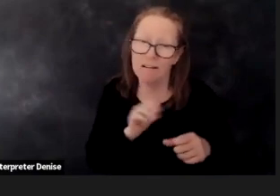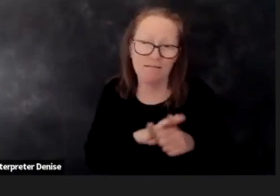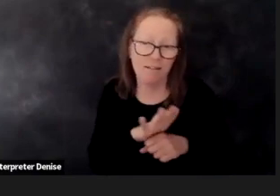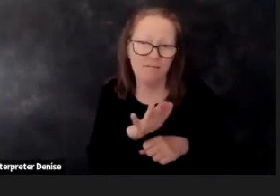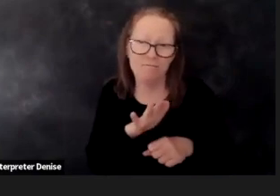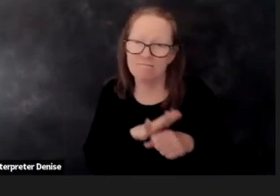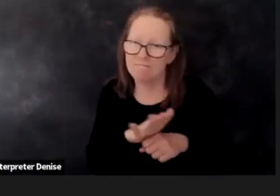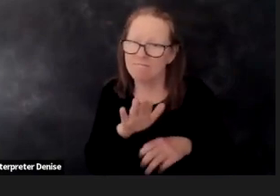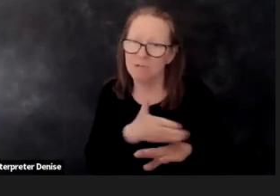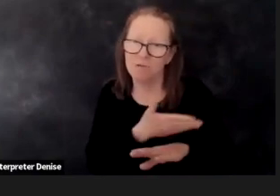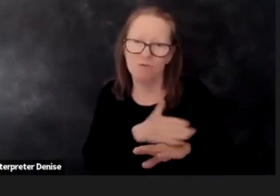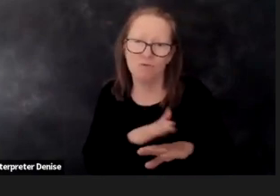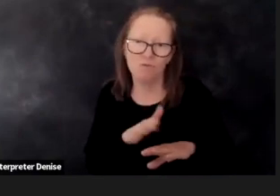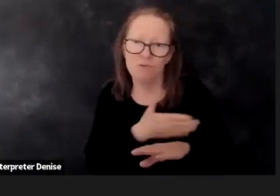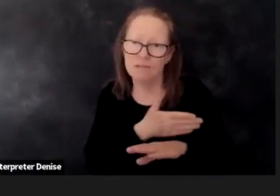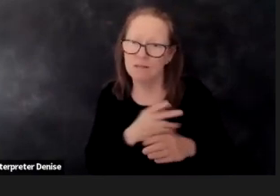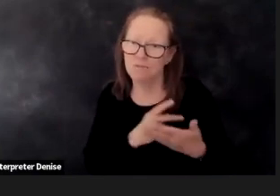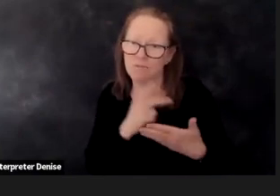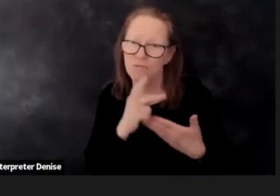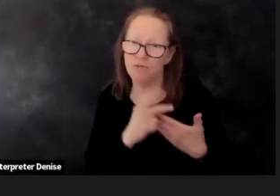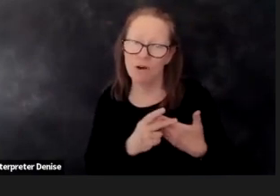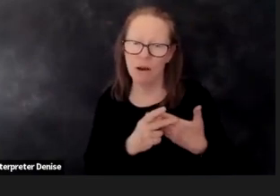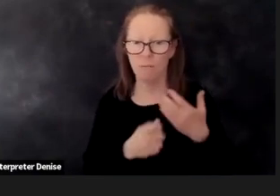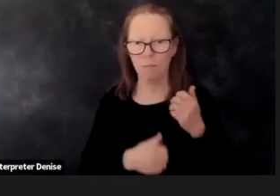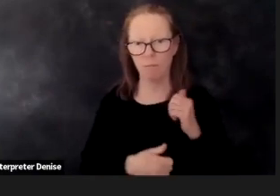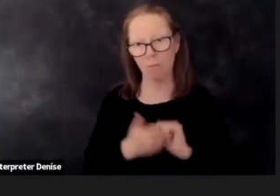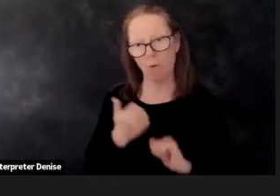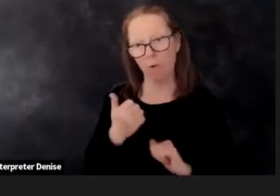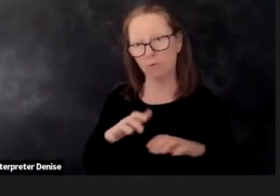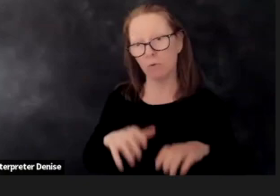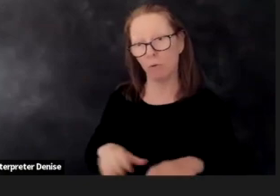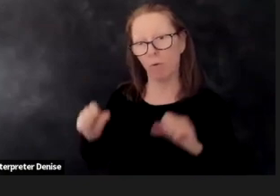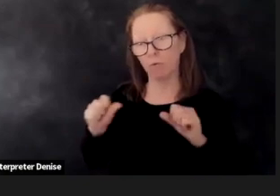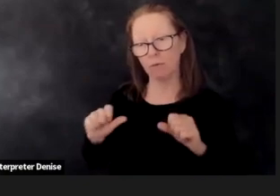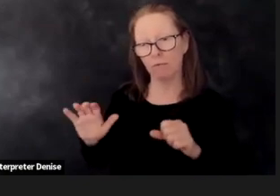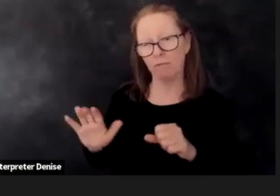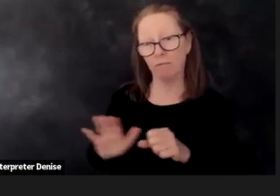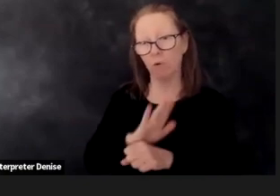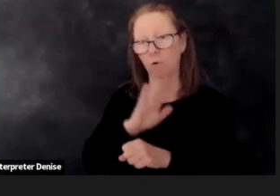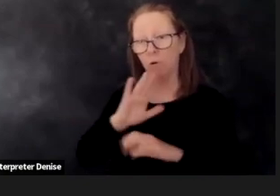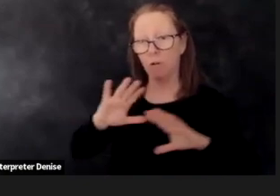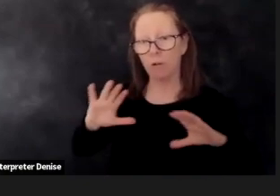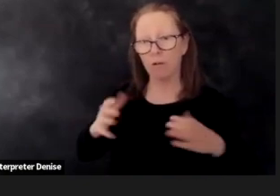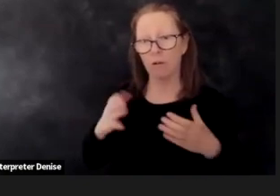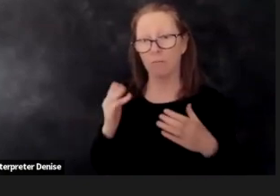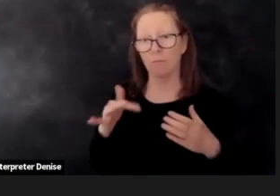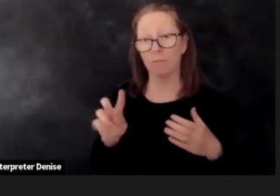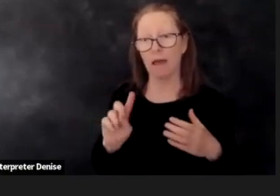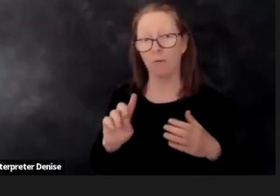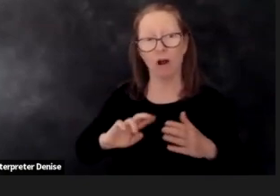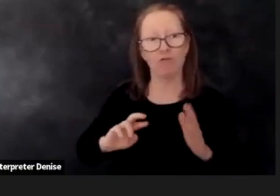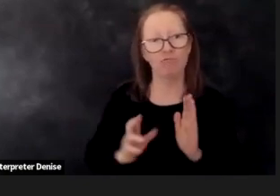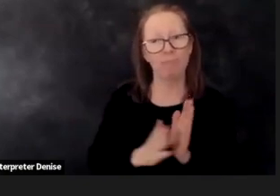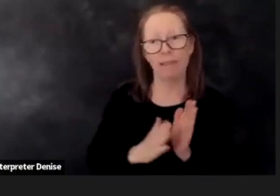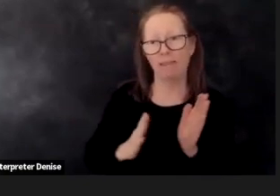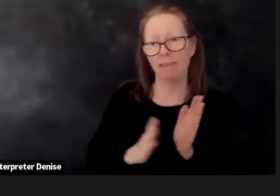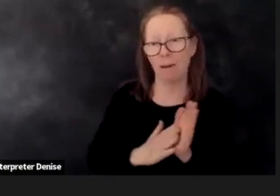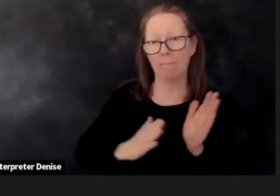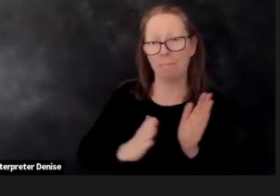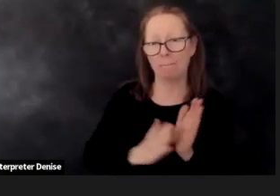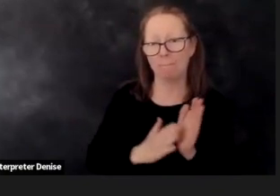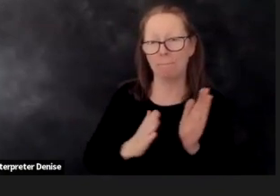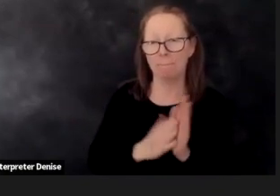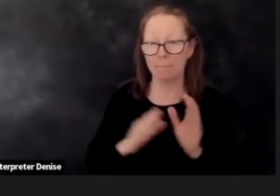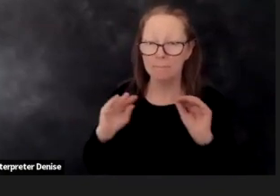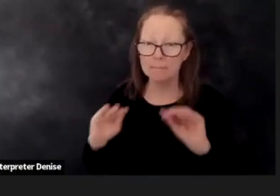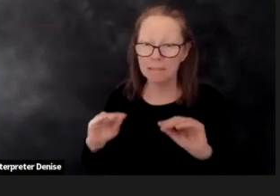doing full bands. We would like to do a rhythm band to teach them what it is to be a musician, teach them how to read